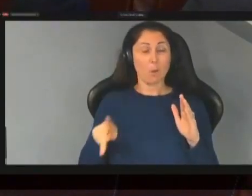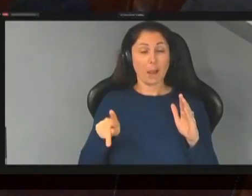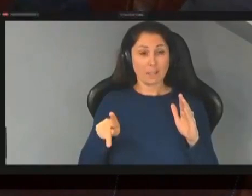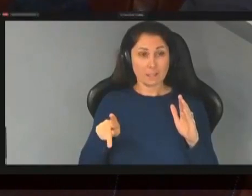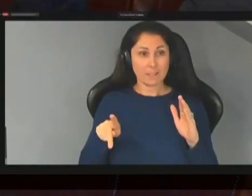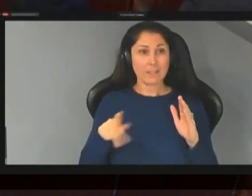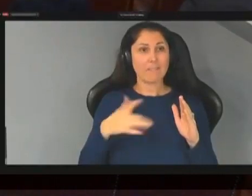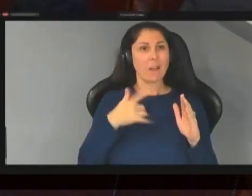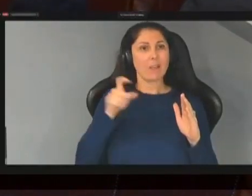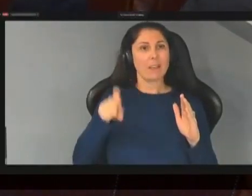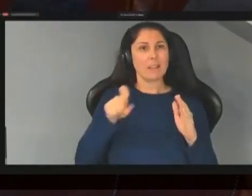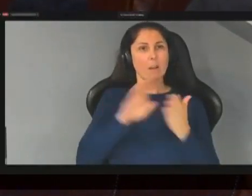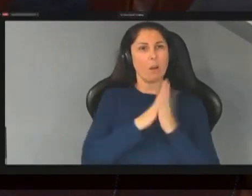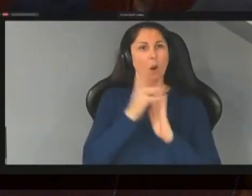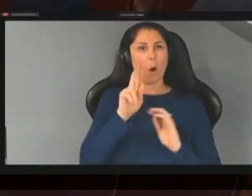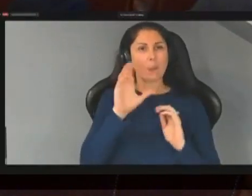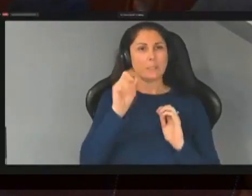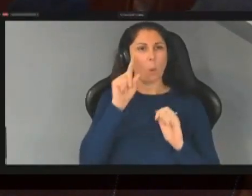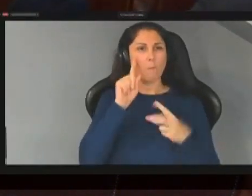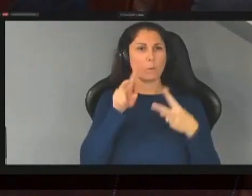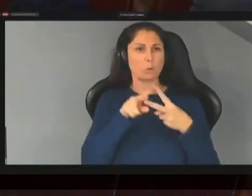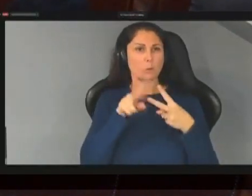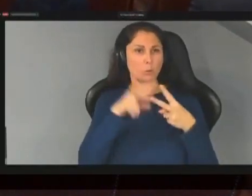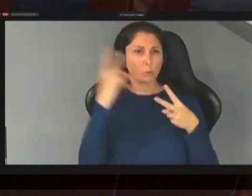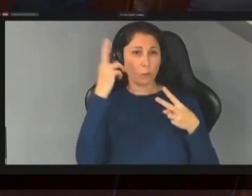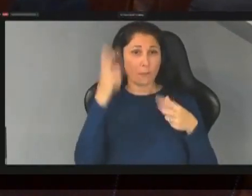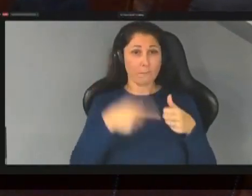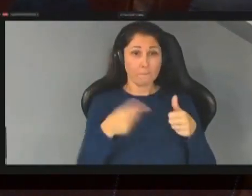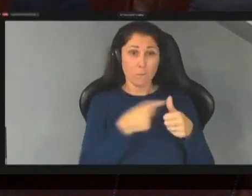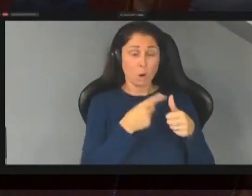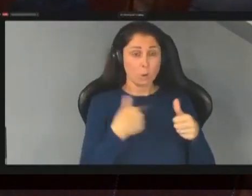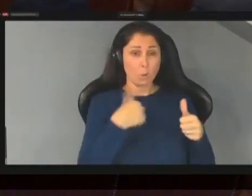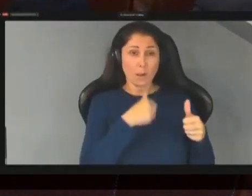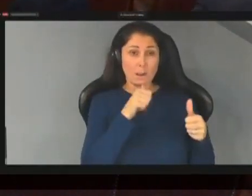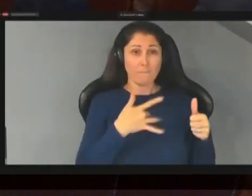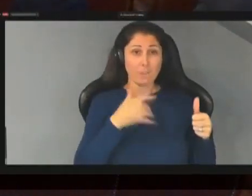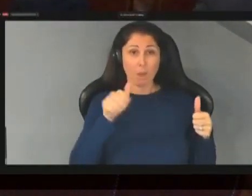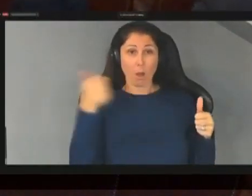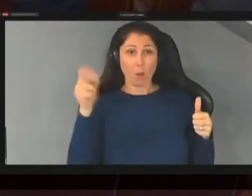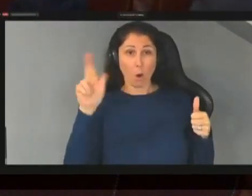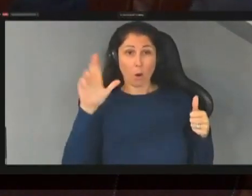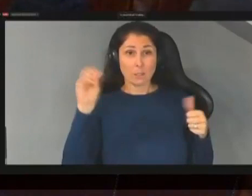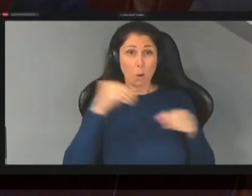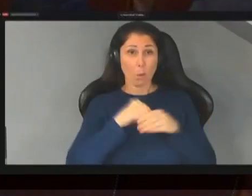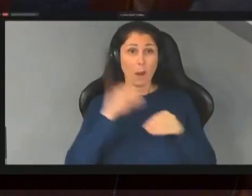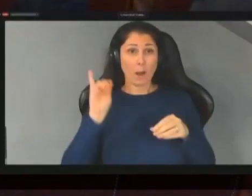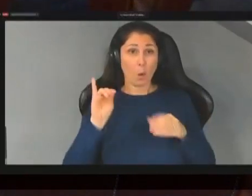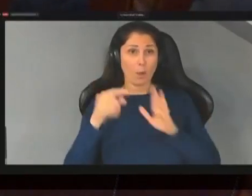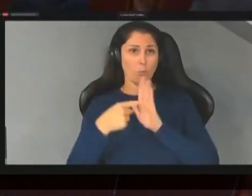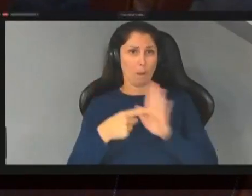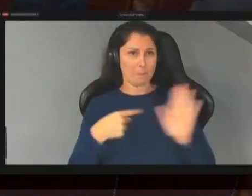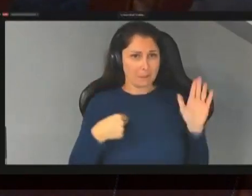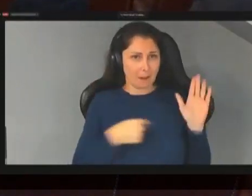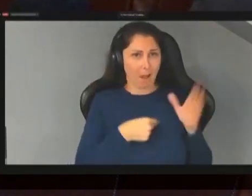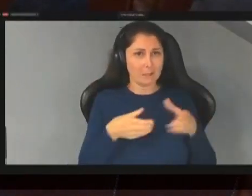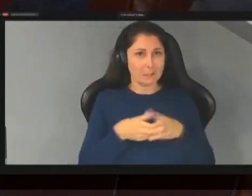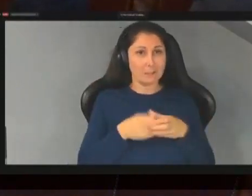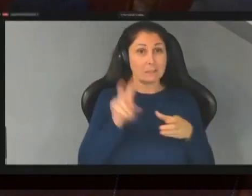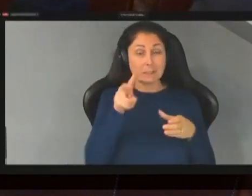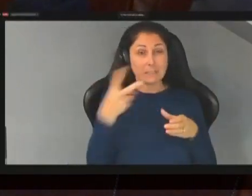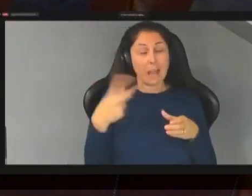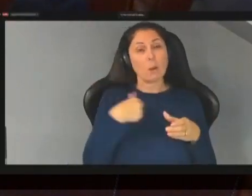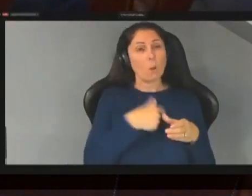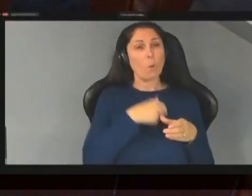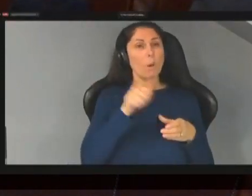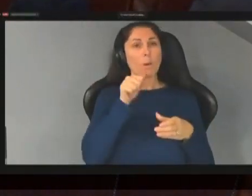need to become an RCO for two main reasons. The first is that we did not feel the other RCOs in Oakland represented us. The second is that we were